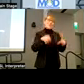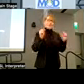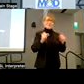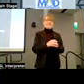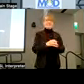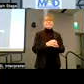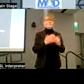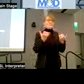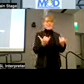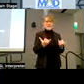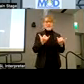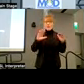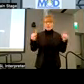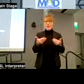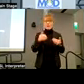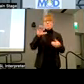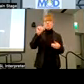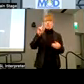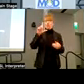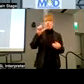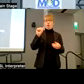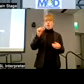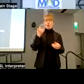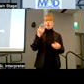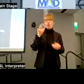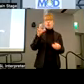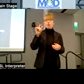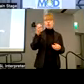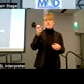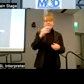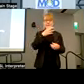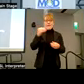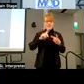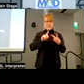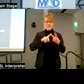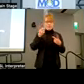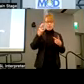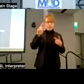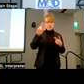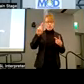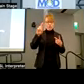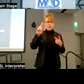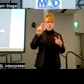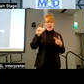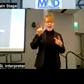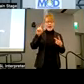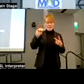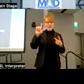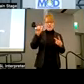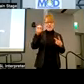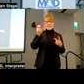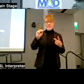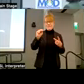We'd now like to welcome Carla Carton and Dr. Adam Landman from Mass General Brigham for a brief welcome message.